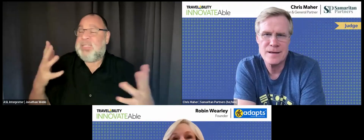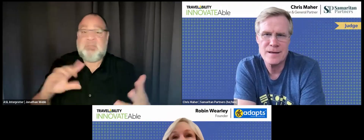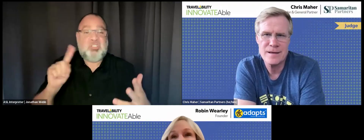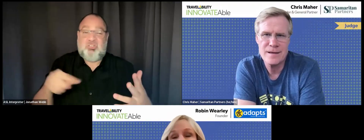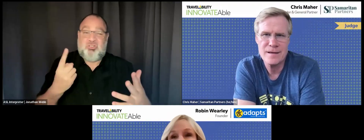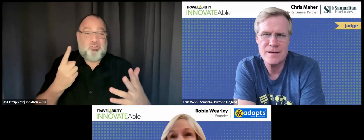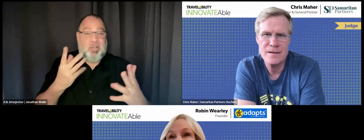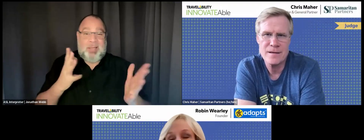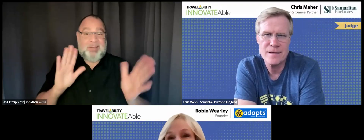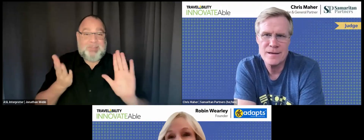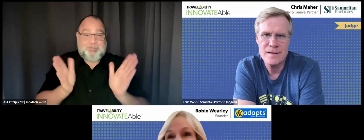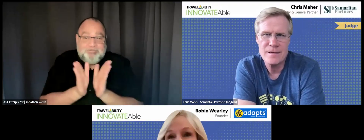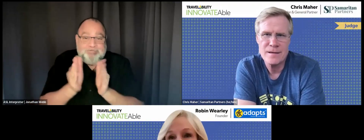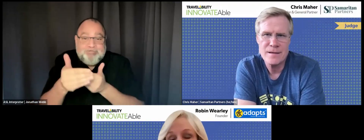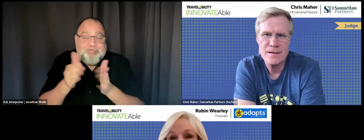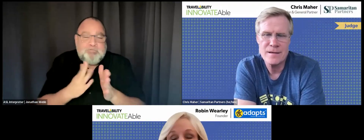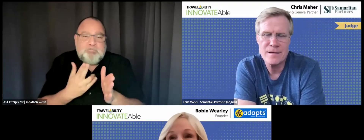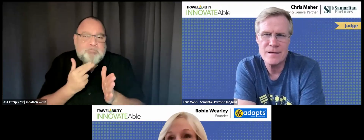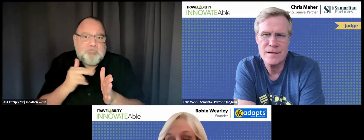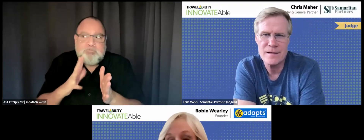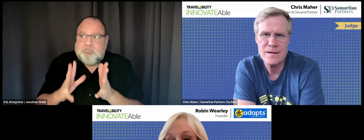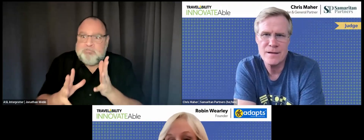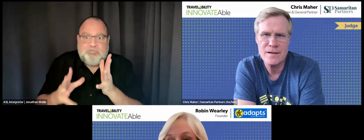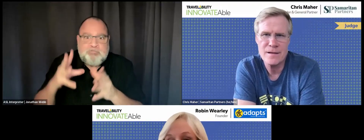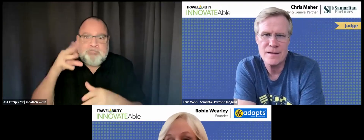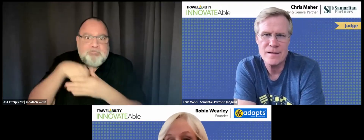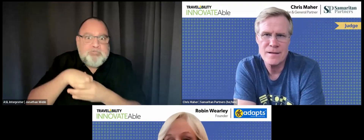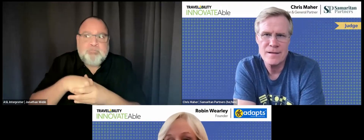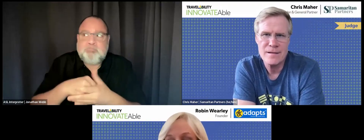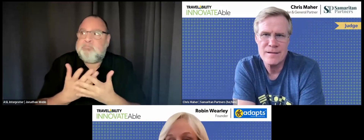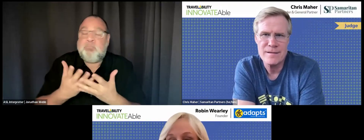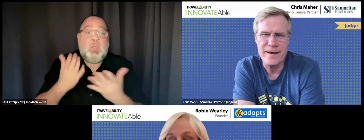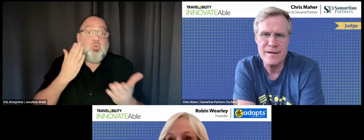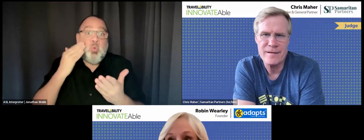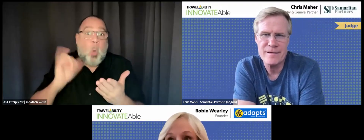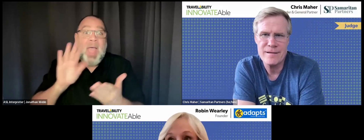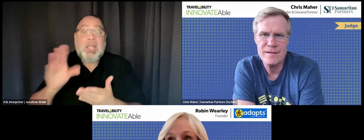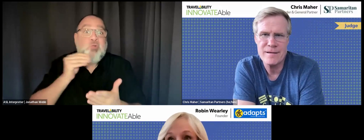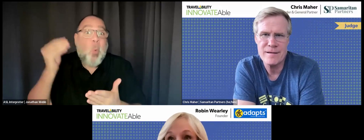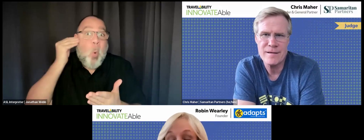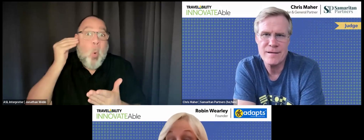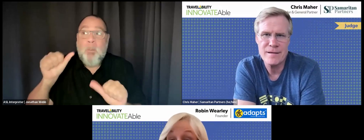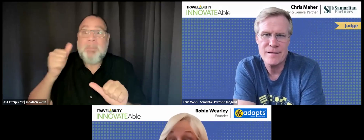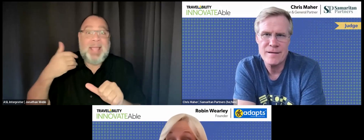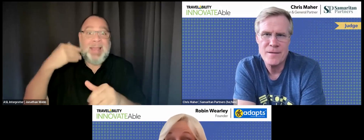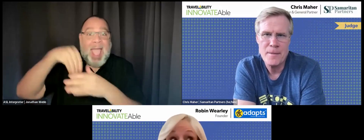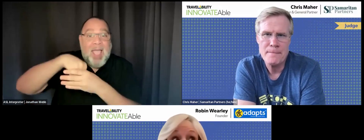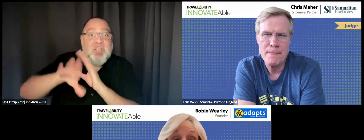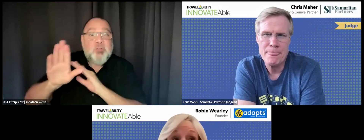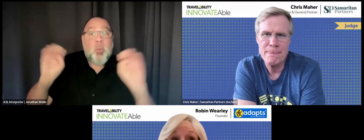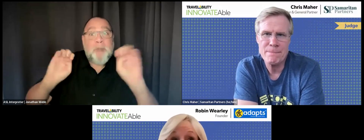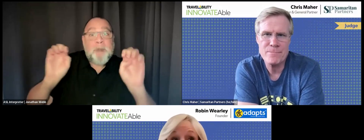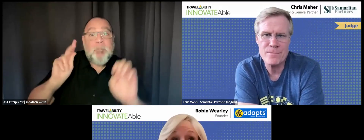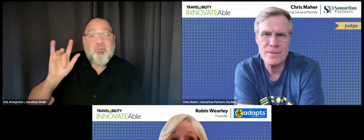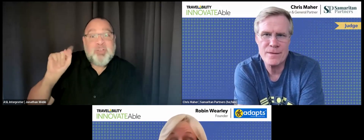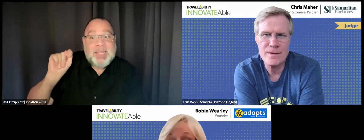travel accessory or an accessory you'd have in your go kit at home for a disaster Yeah. and well, I'd like to